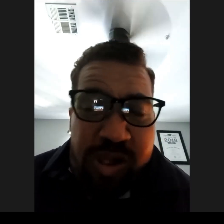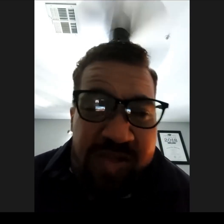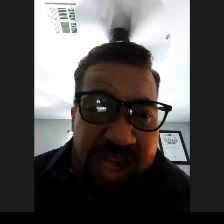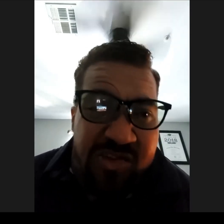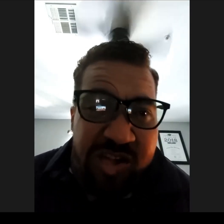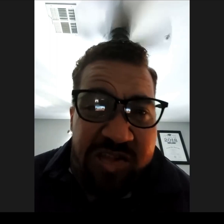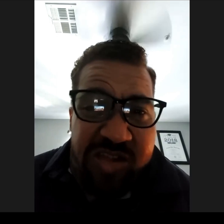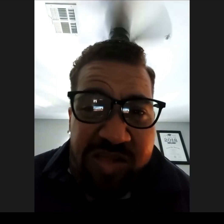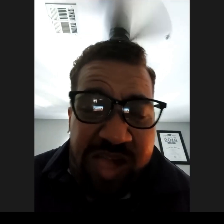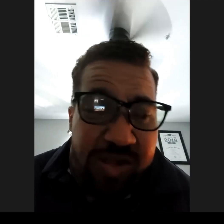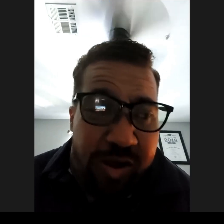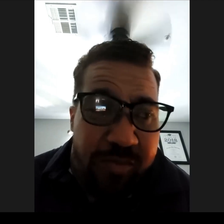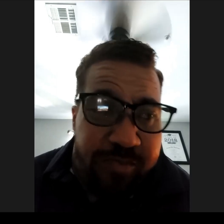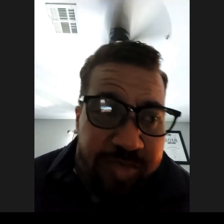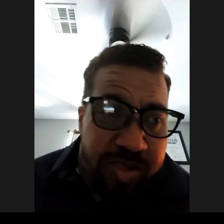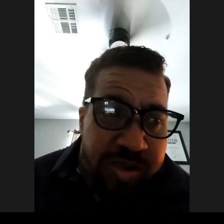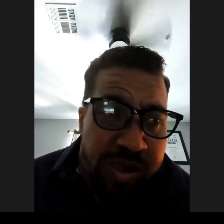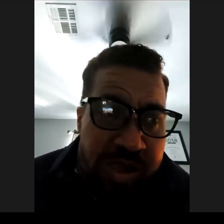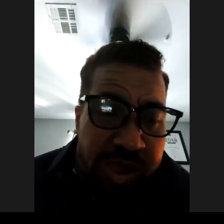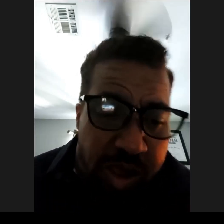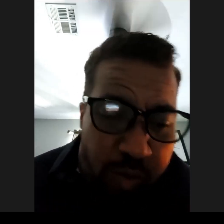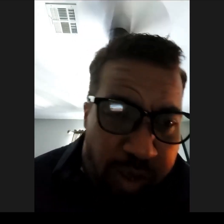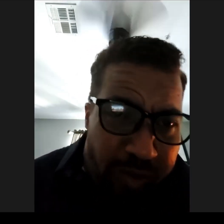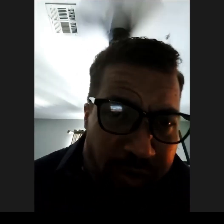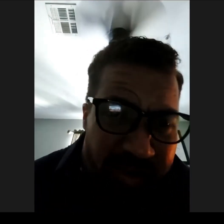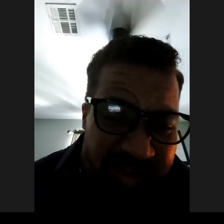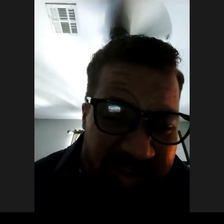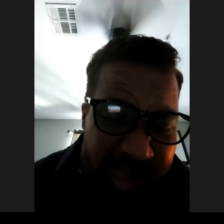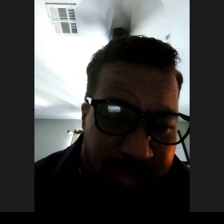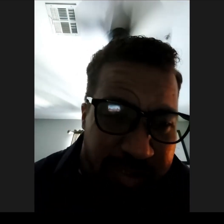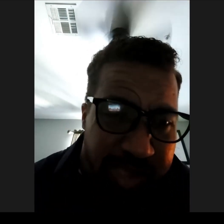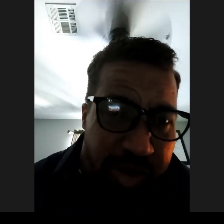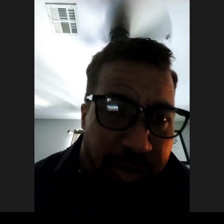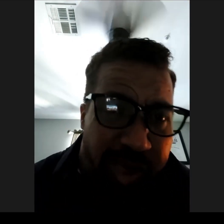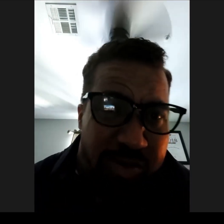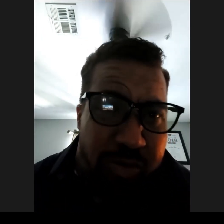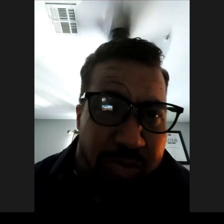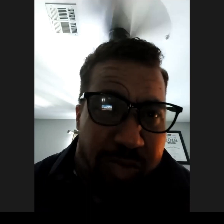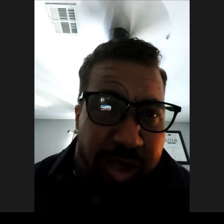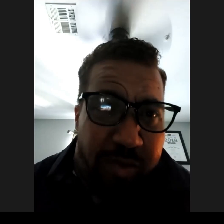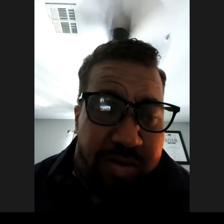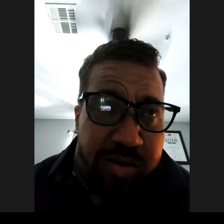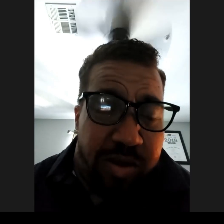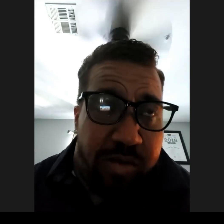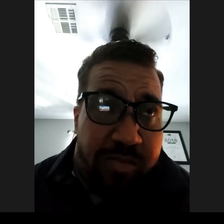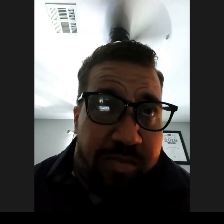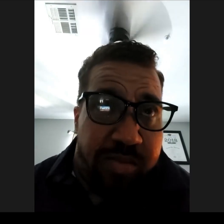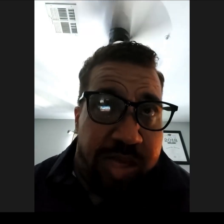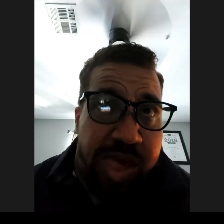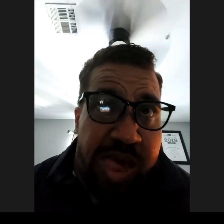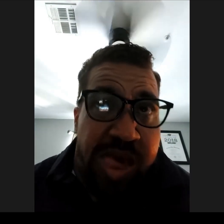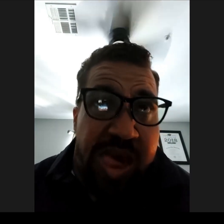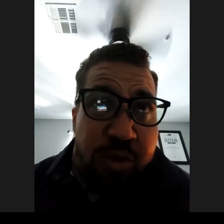more connections. And then while all this is happening, I knew about